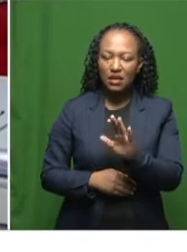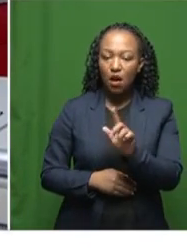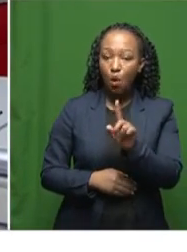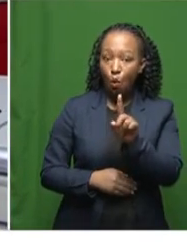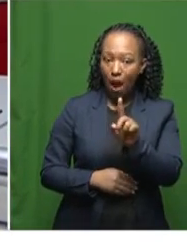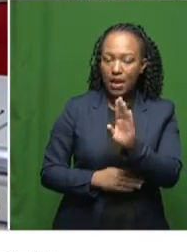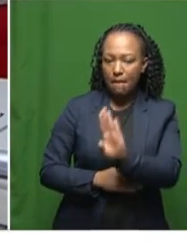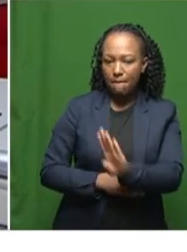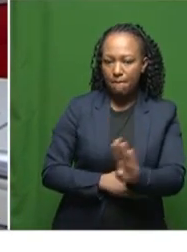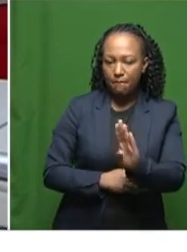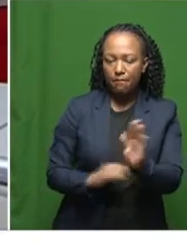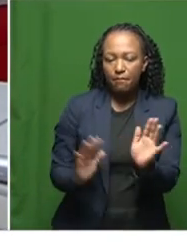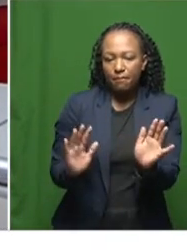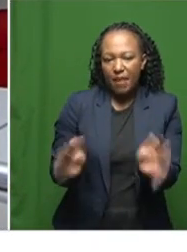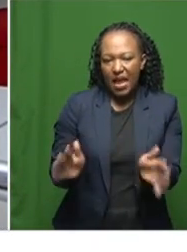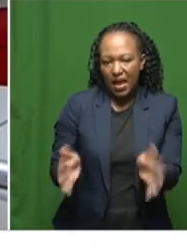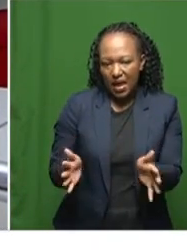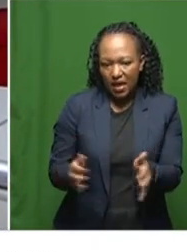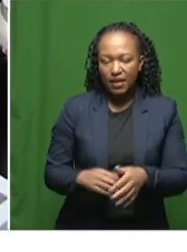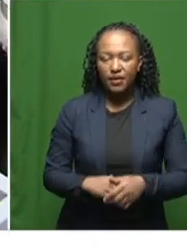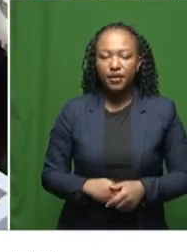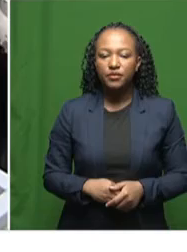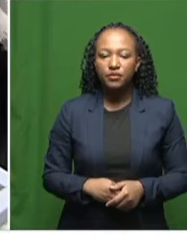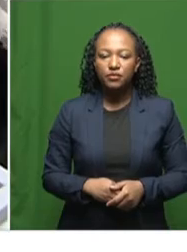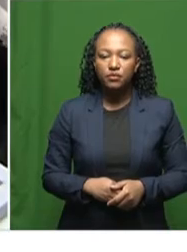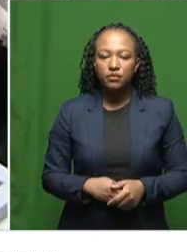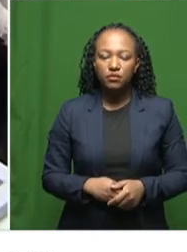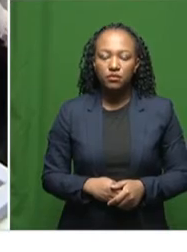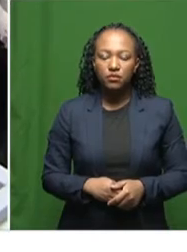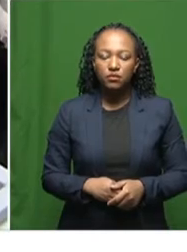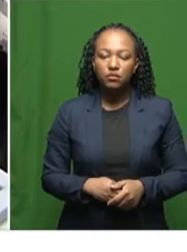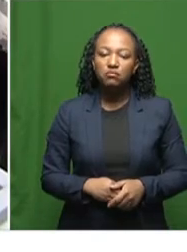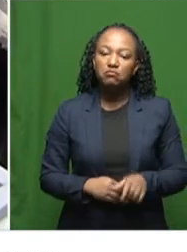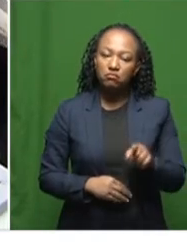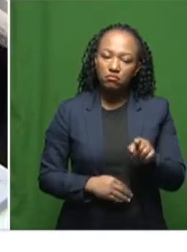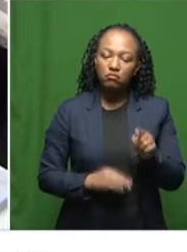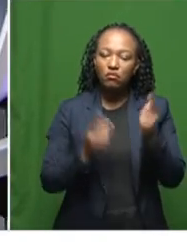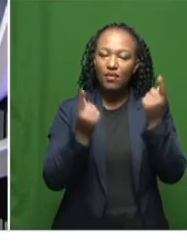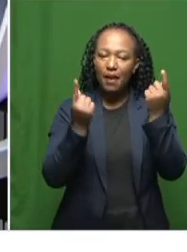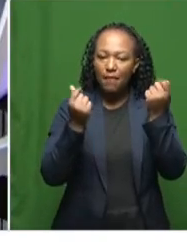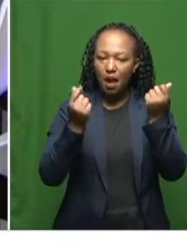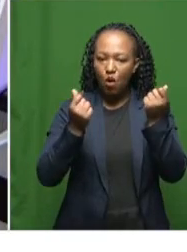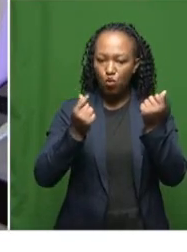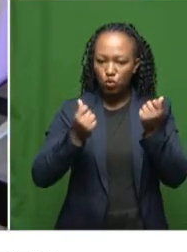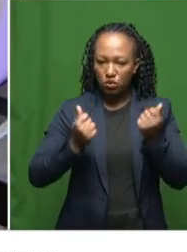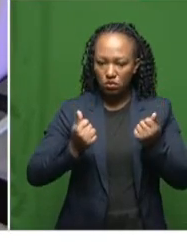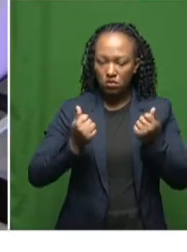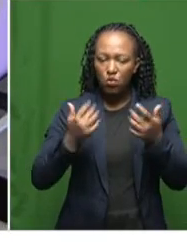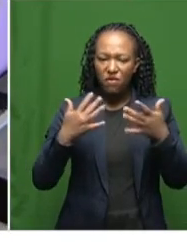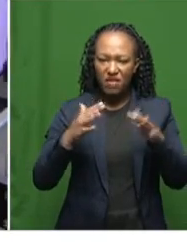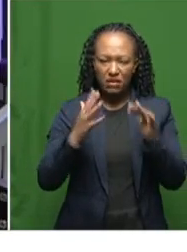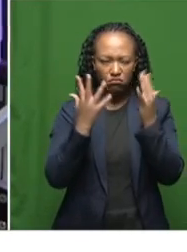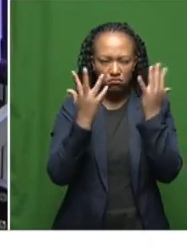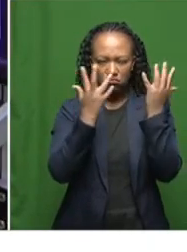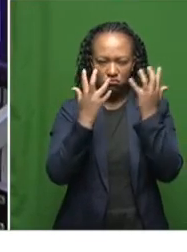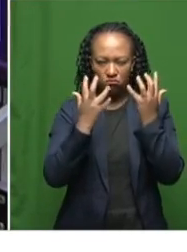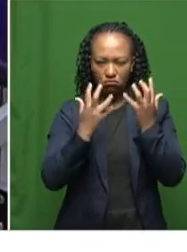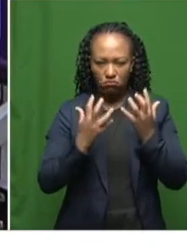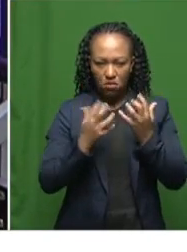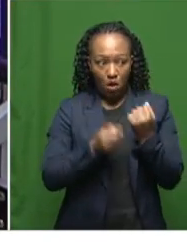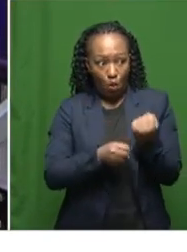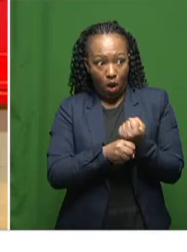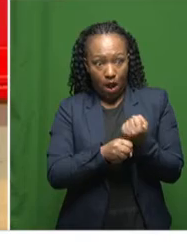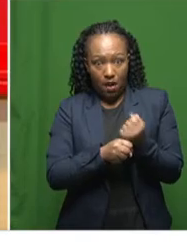billion rand. And basically that was the amount that we have quantified from the work that is